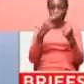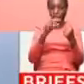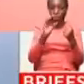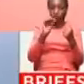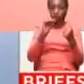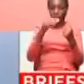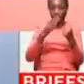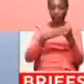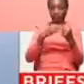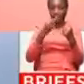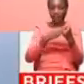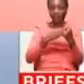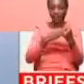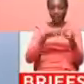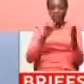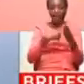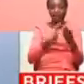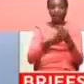+254 717 062 098. That's